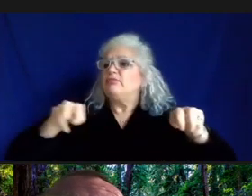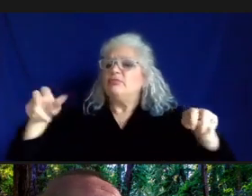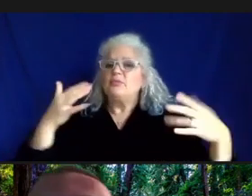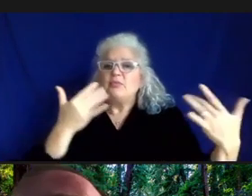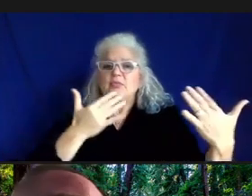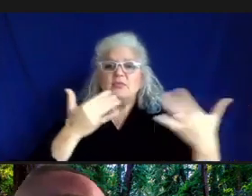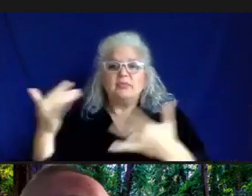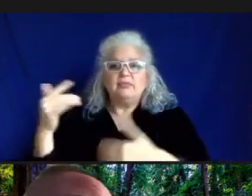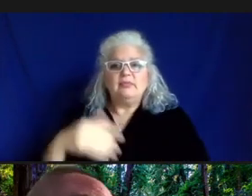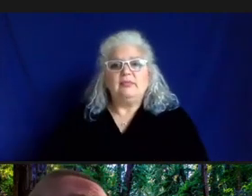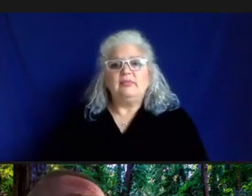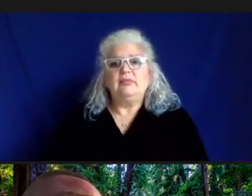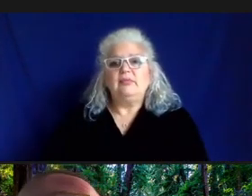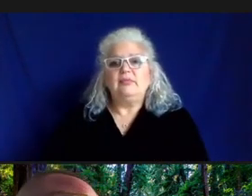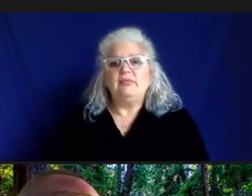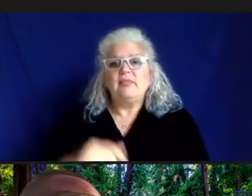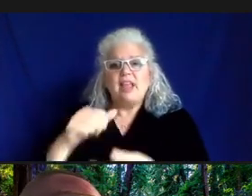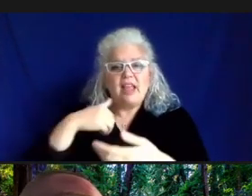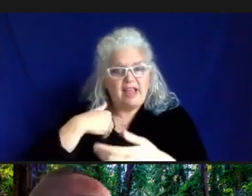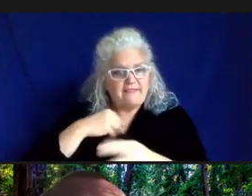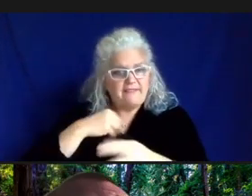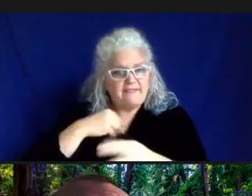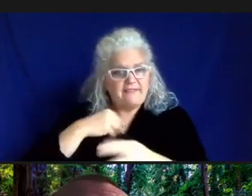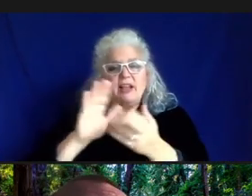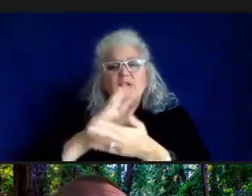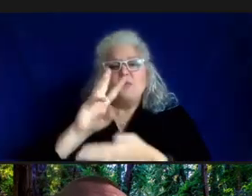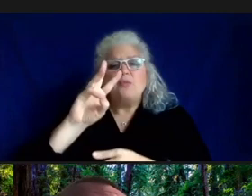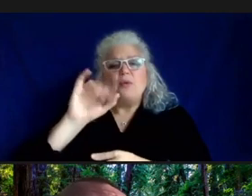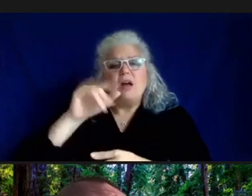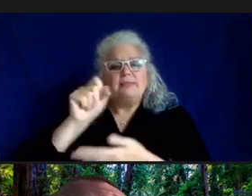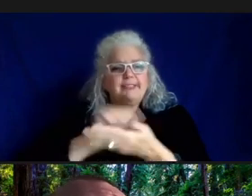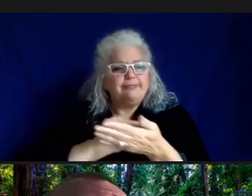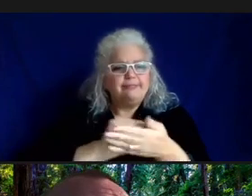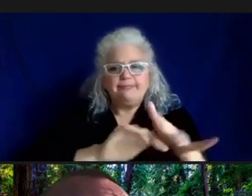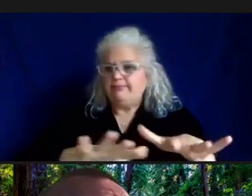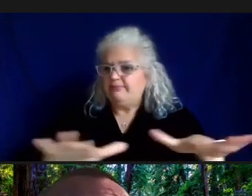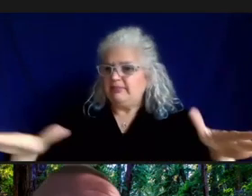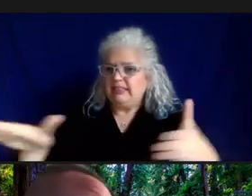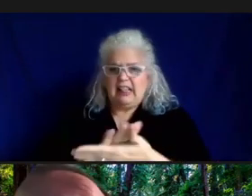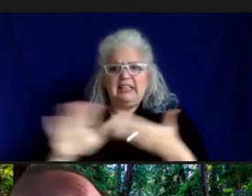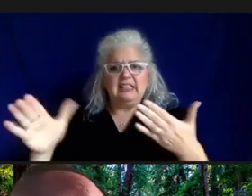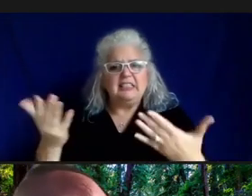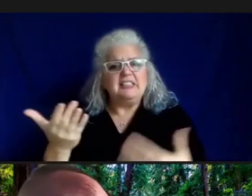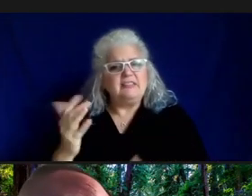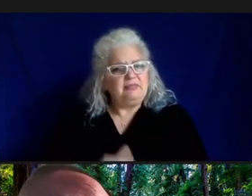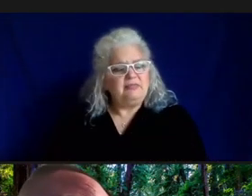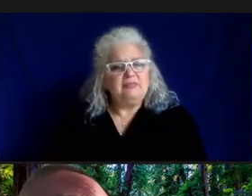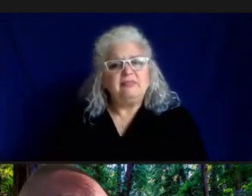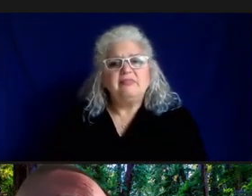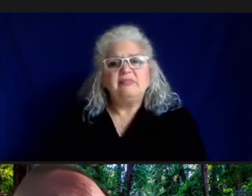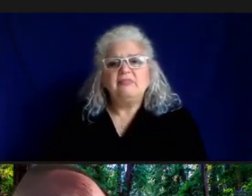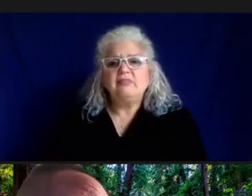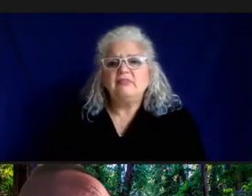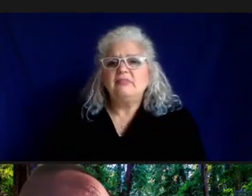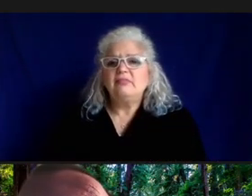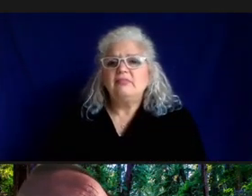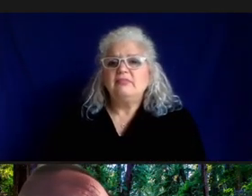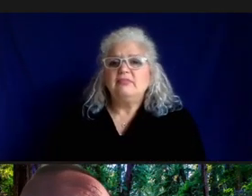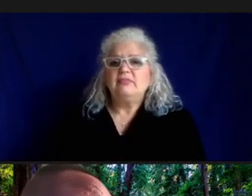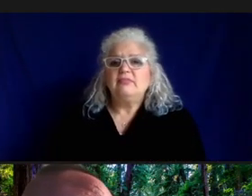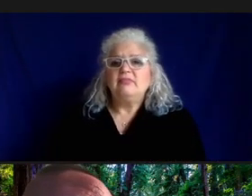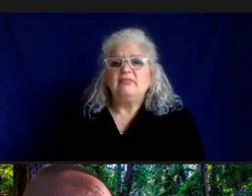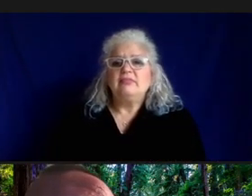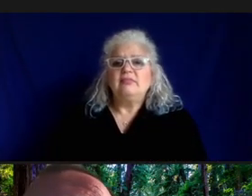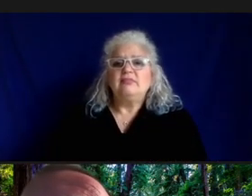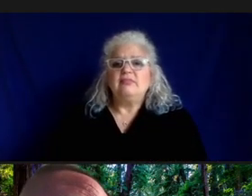leave, just make sure you leave your area clean. And then you just check out one more time, and you know, the guy at the